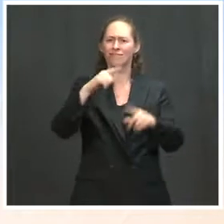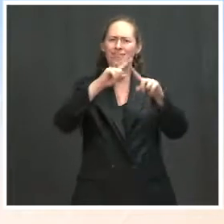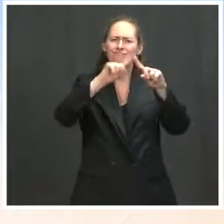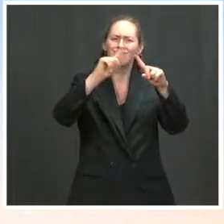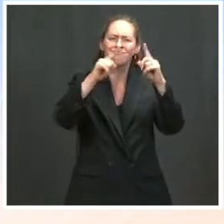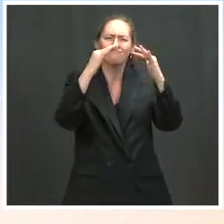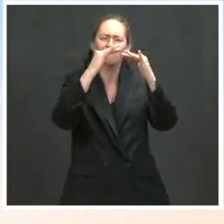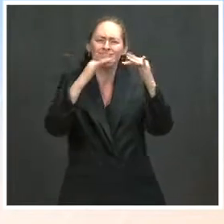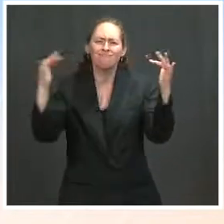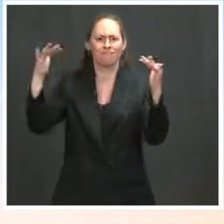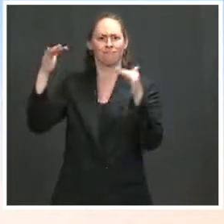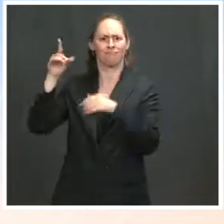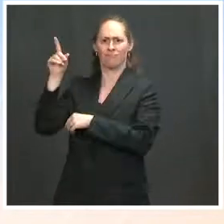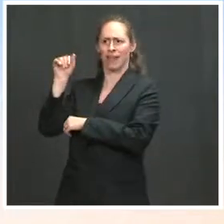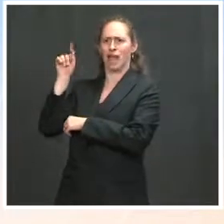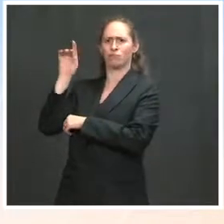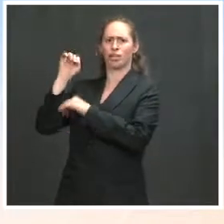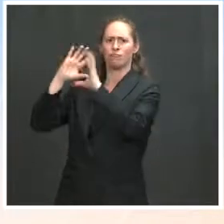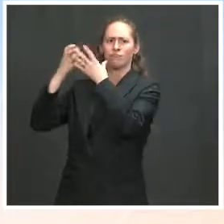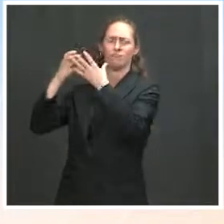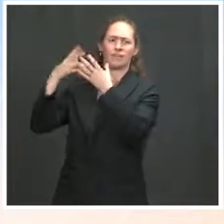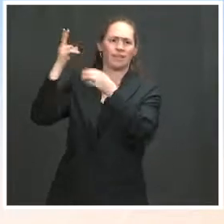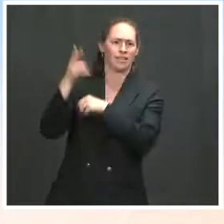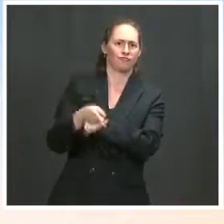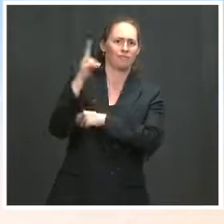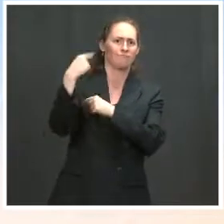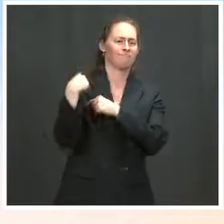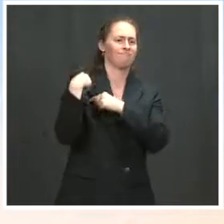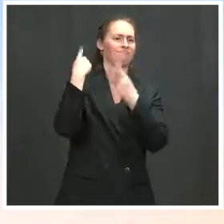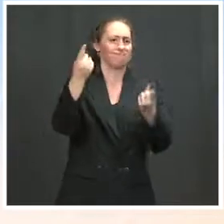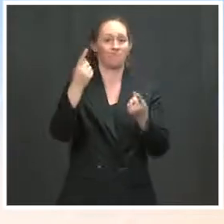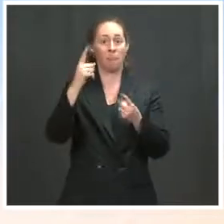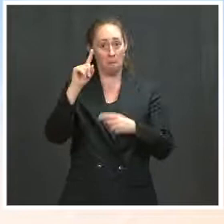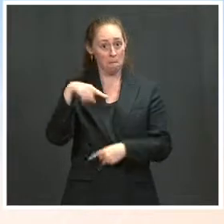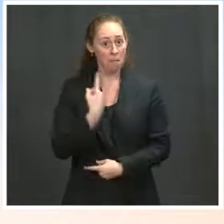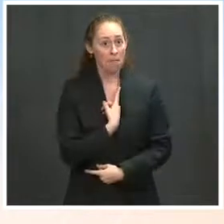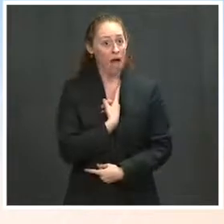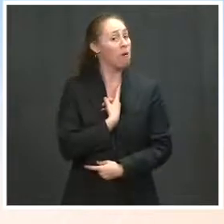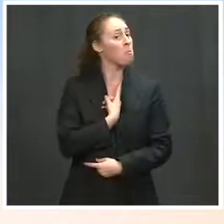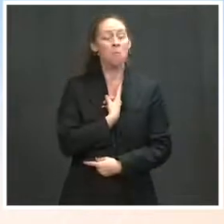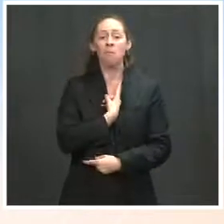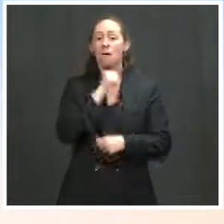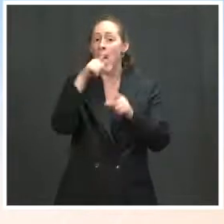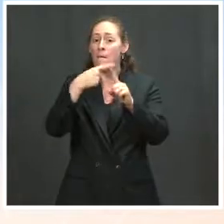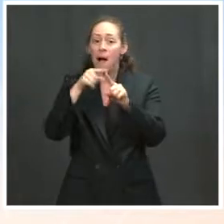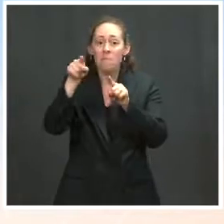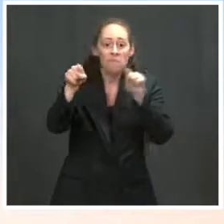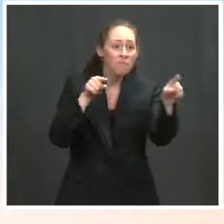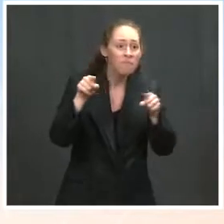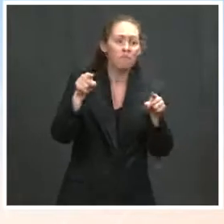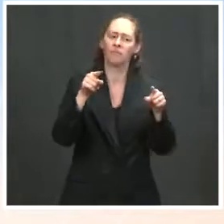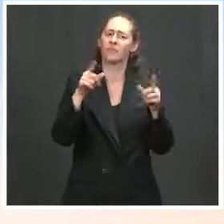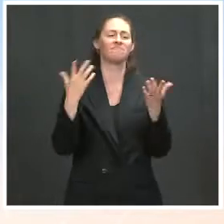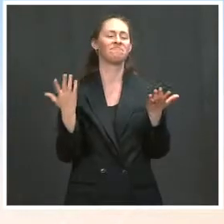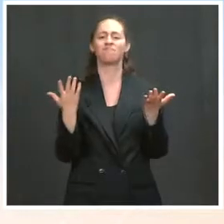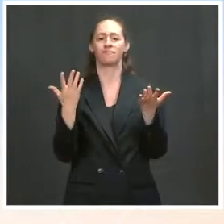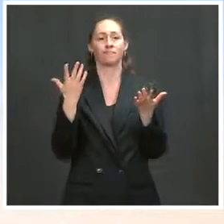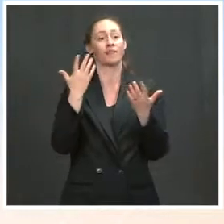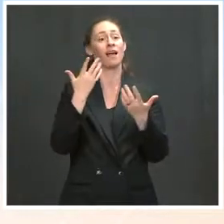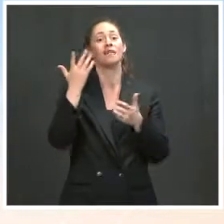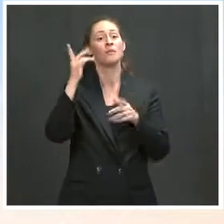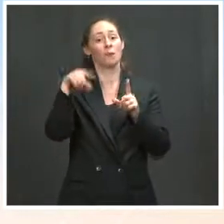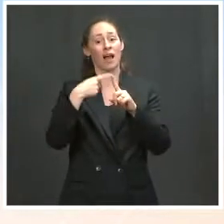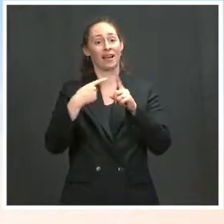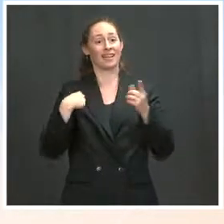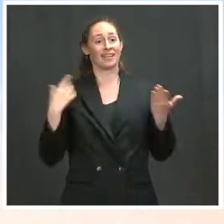history. But again, this is not about me. This is not about any of us. And anytime I'm behind here, and I think you've heard Jen say this